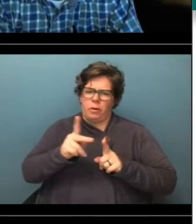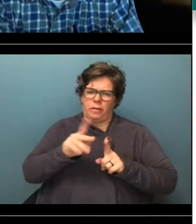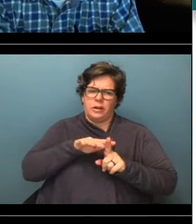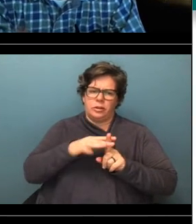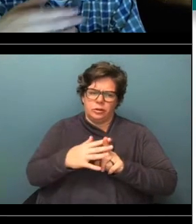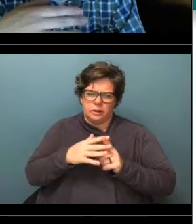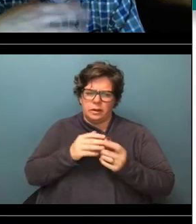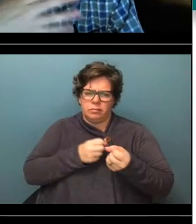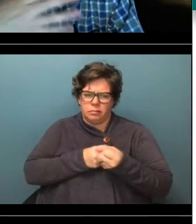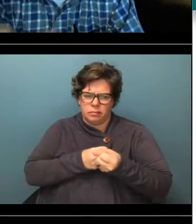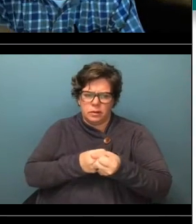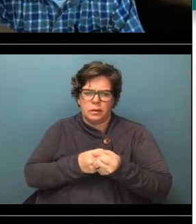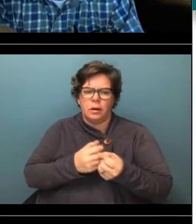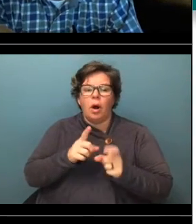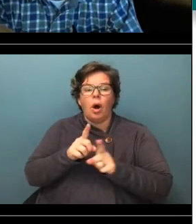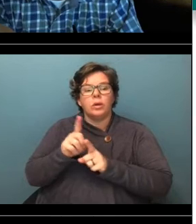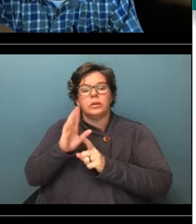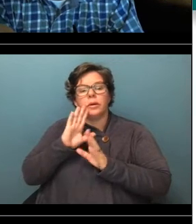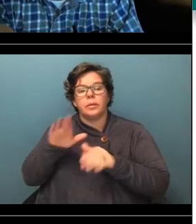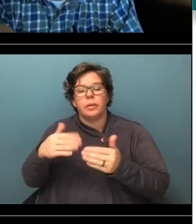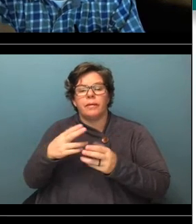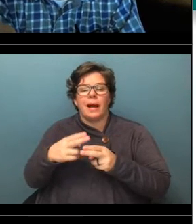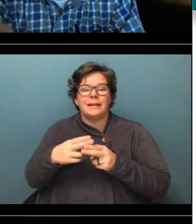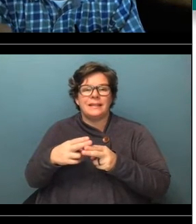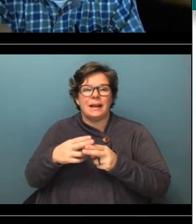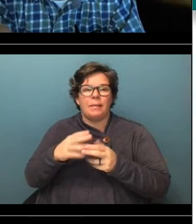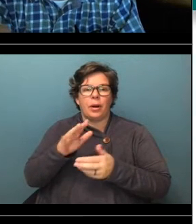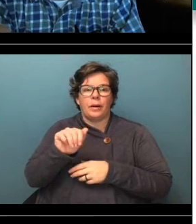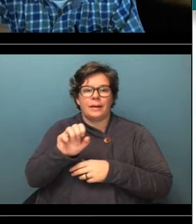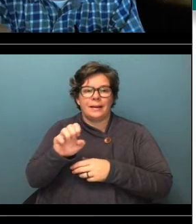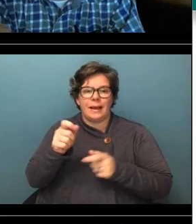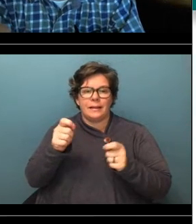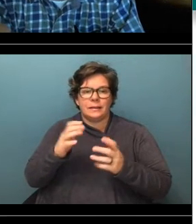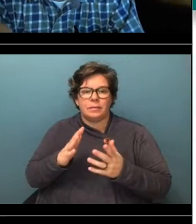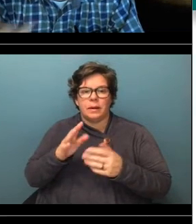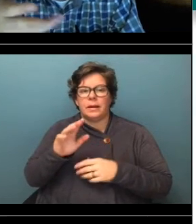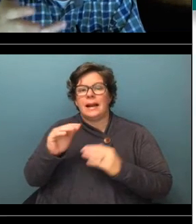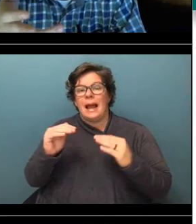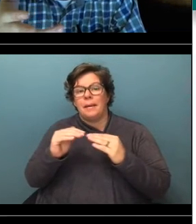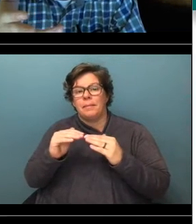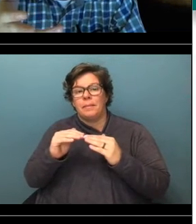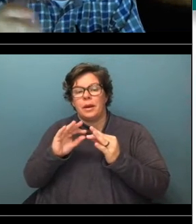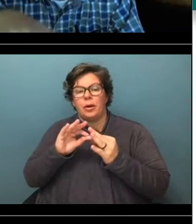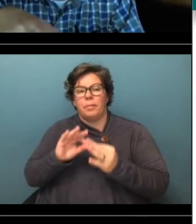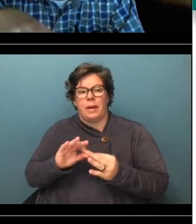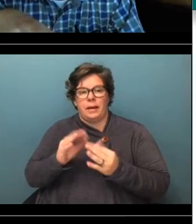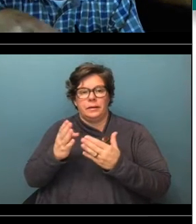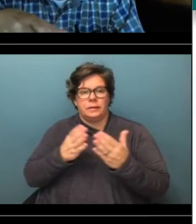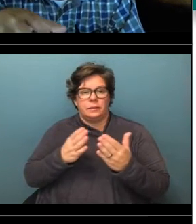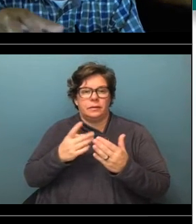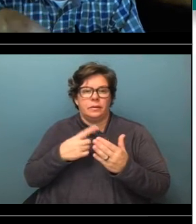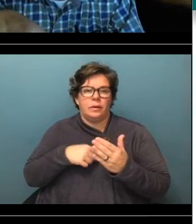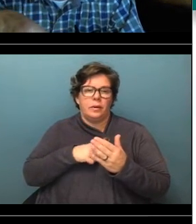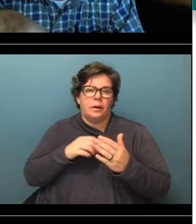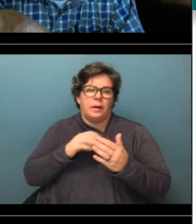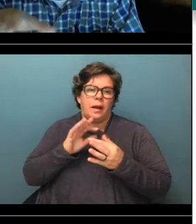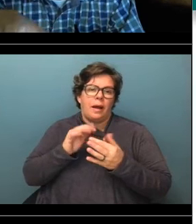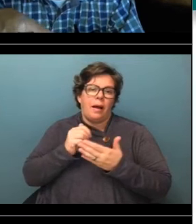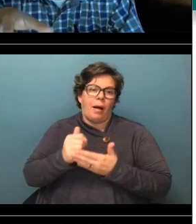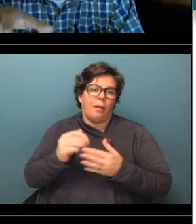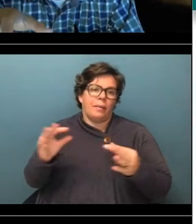Crisis centers may also provide short-term case management as well as peer-based services. Case managers can assist with linkage to mental